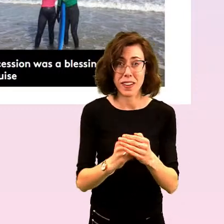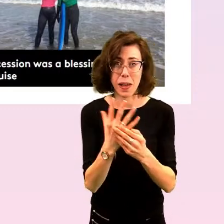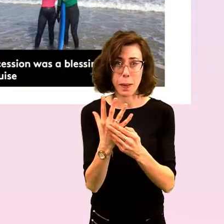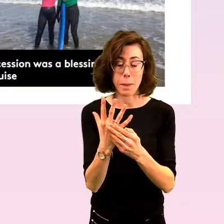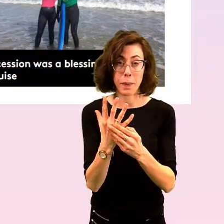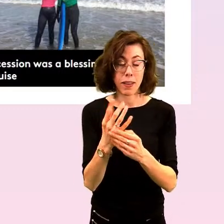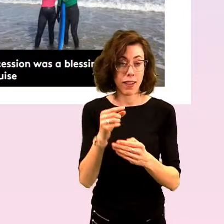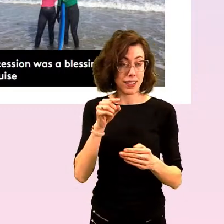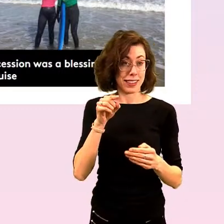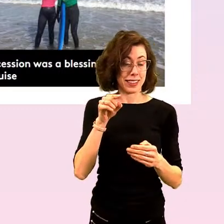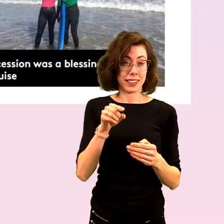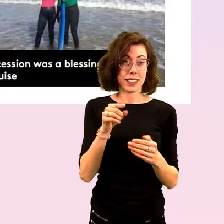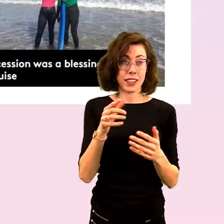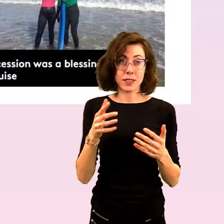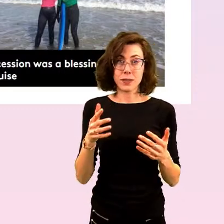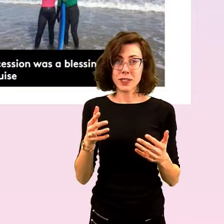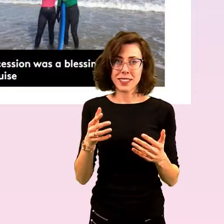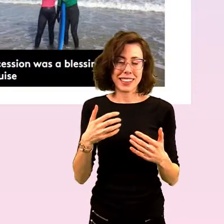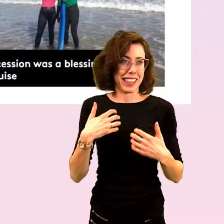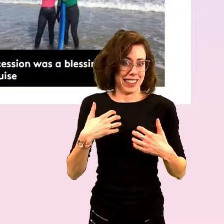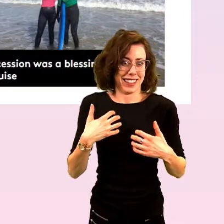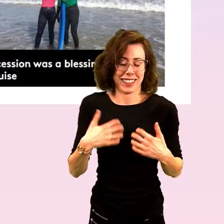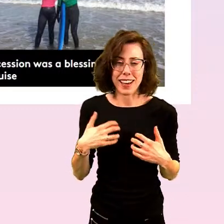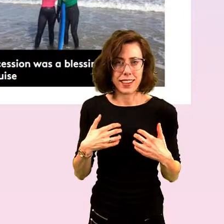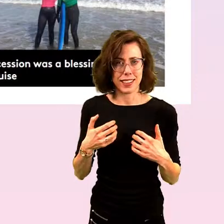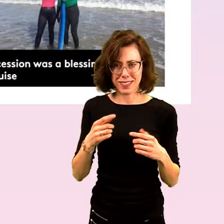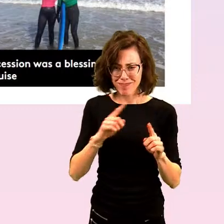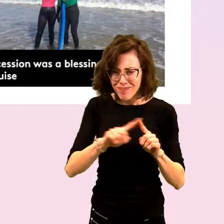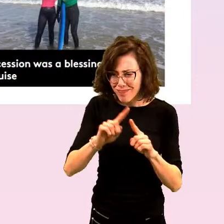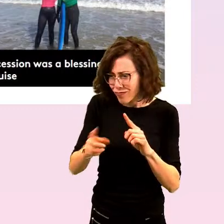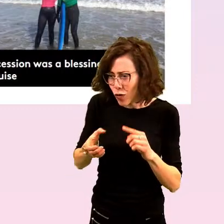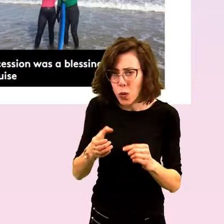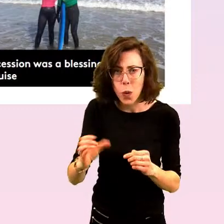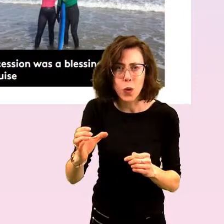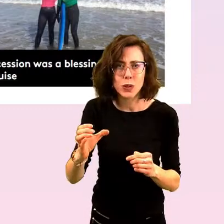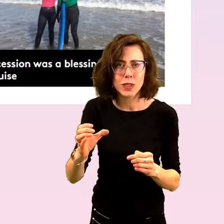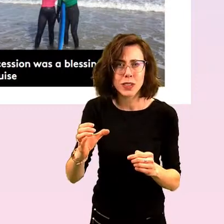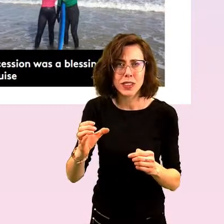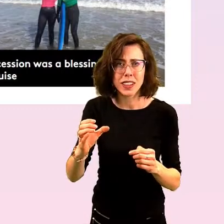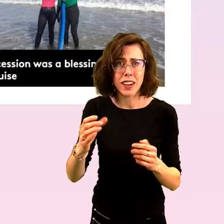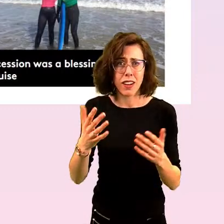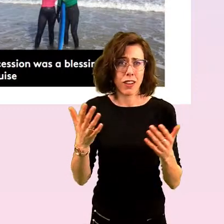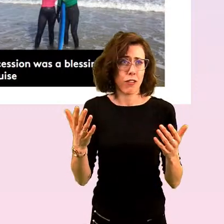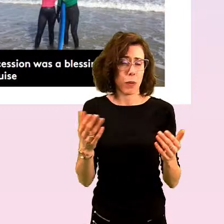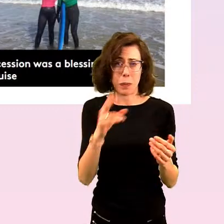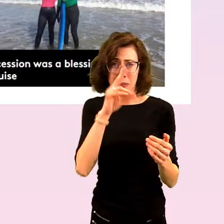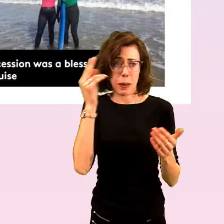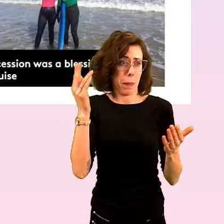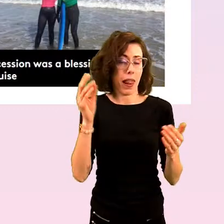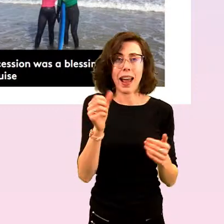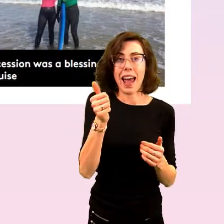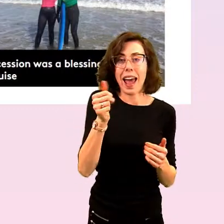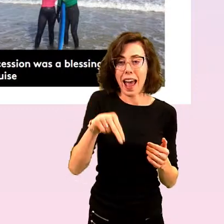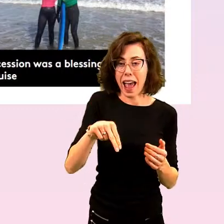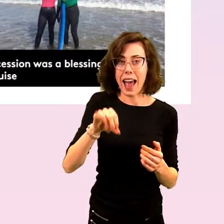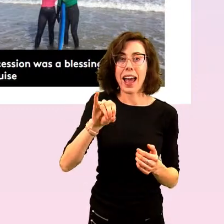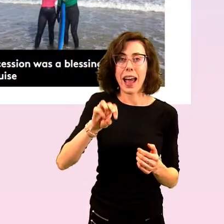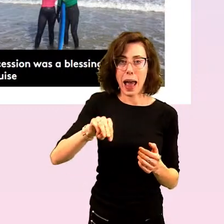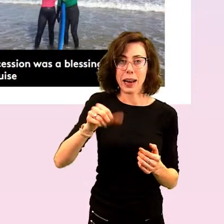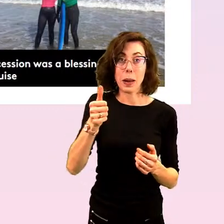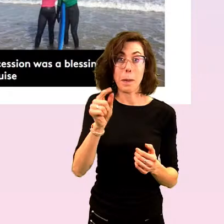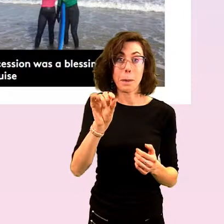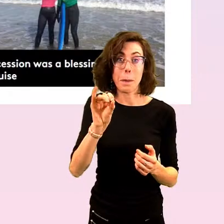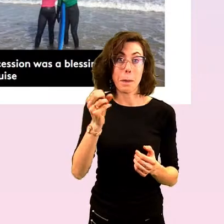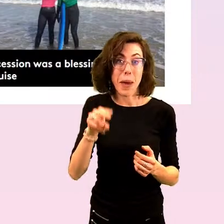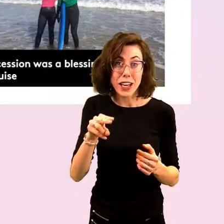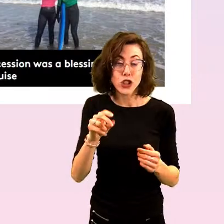an exciting array of courses, everything from animation to media to